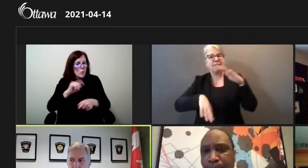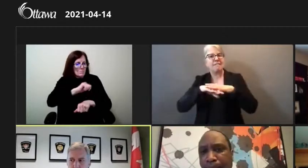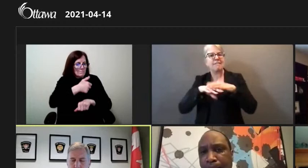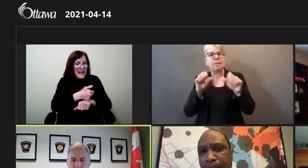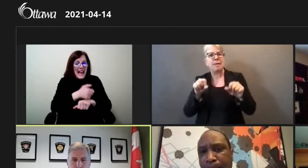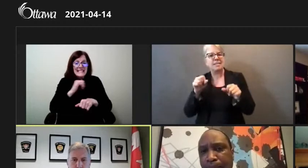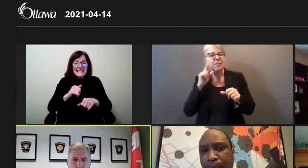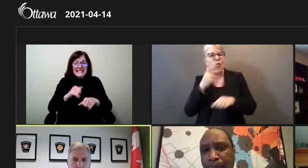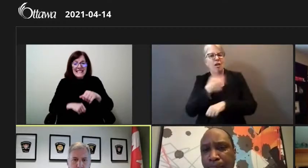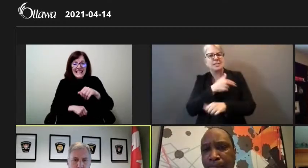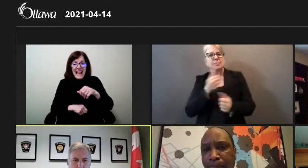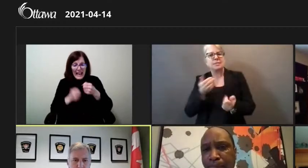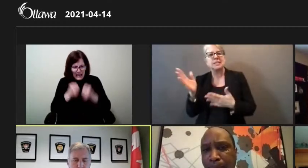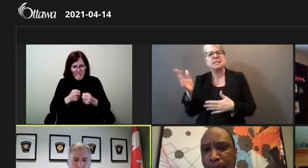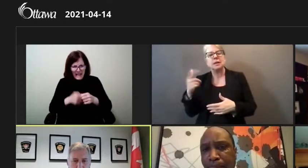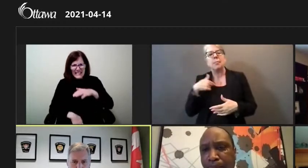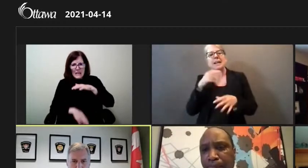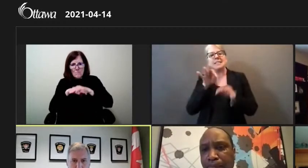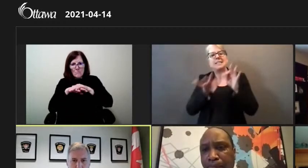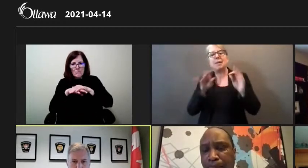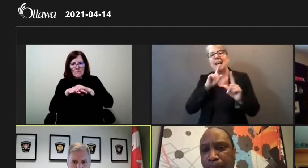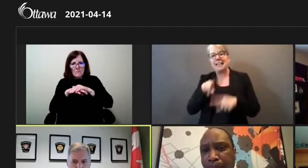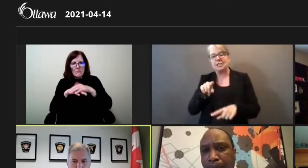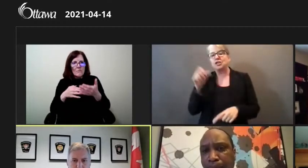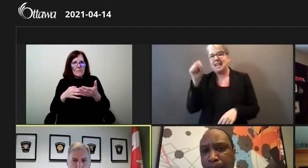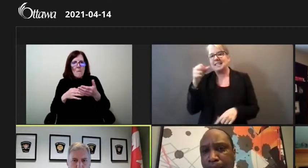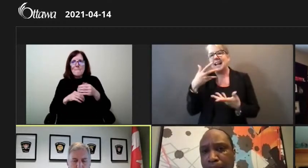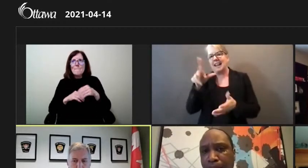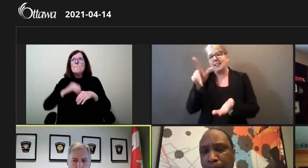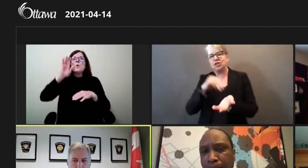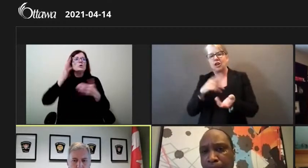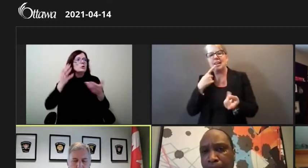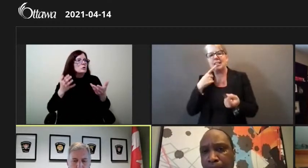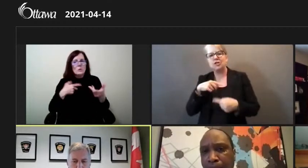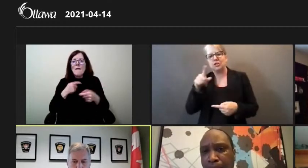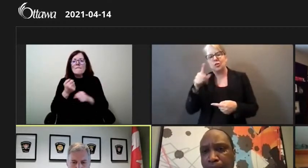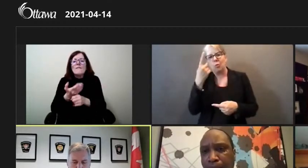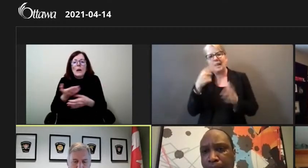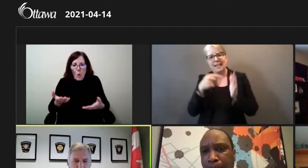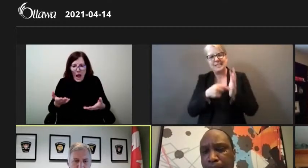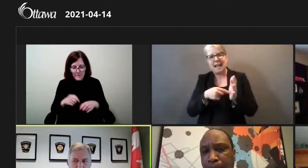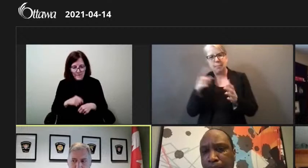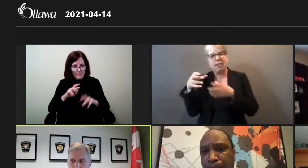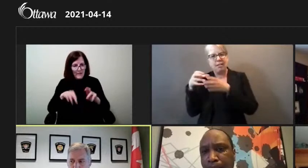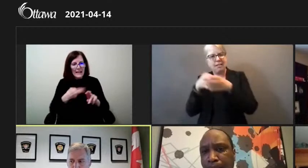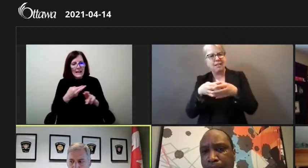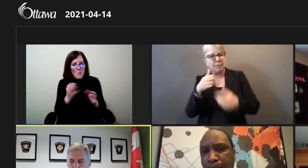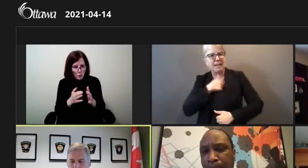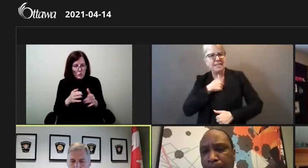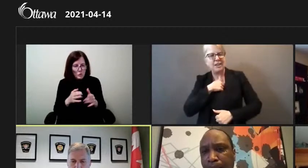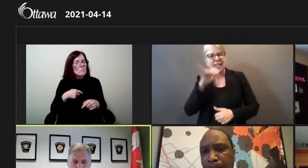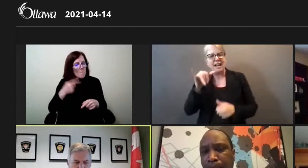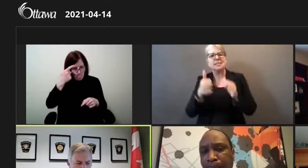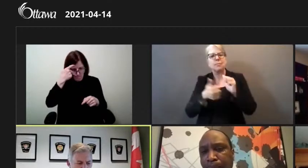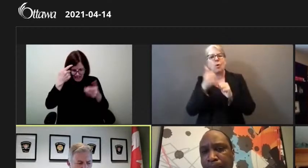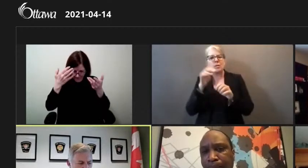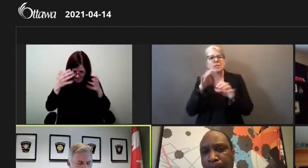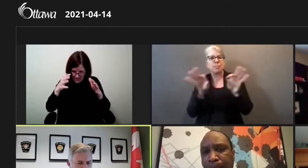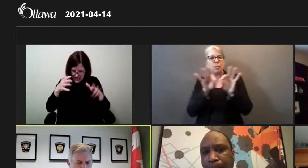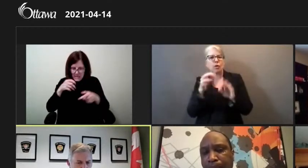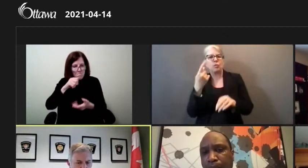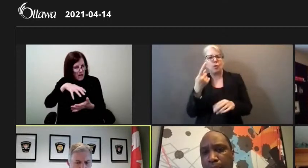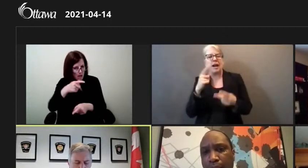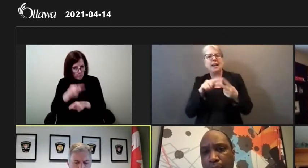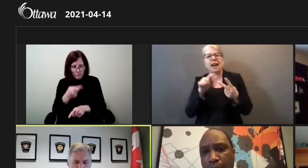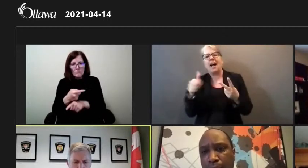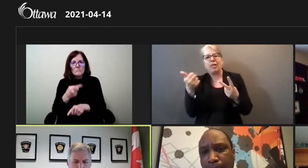talk a little bit, but the simple answer is yes. You've talked about one, and I think you've talked about the most important one, and I think others have